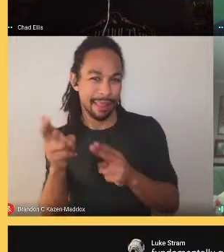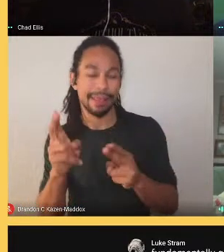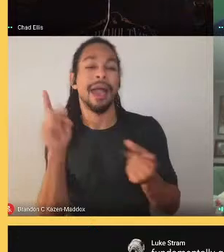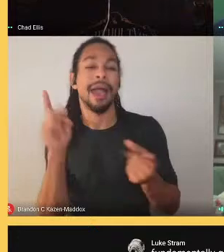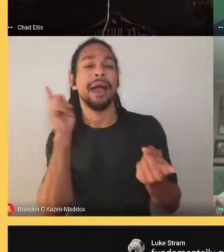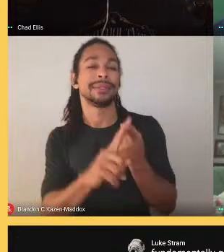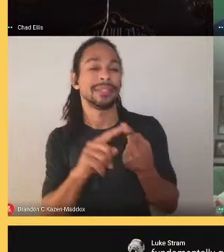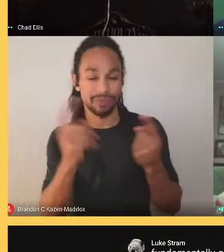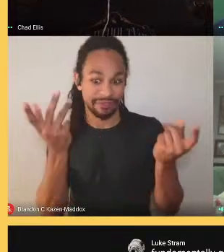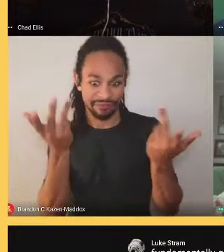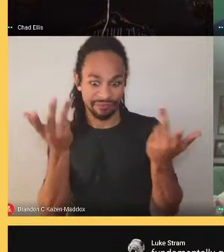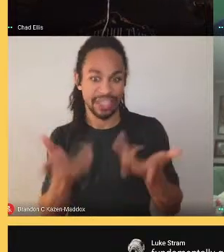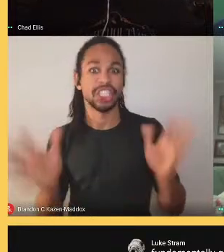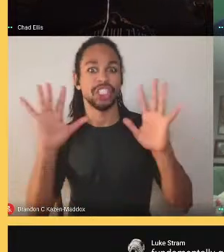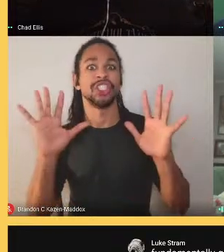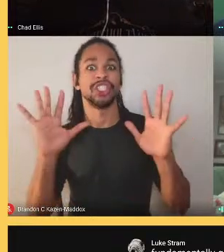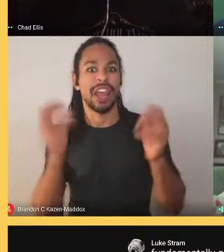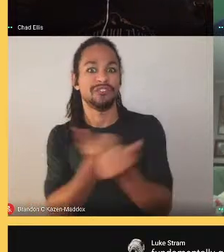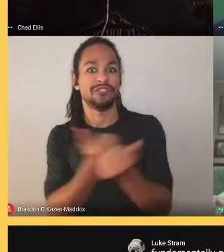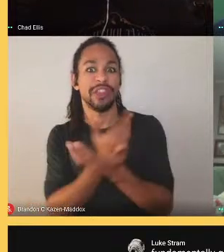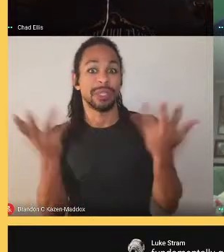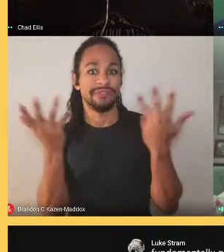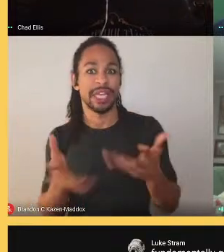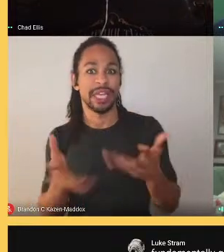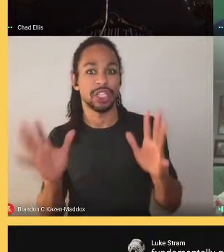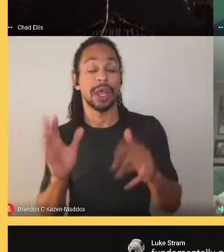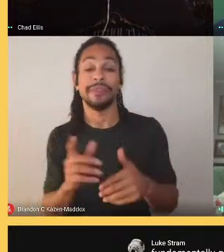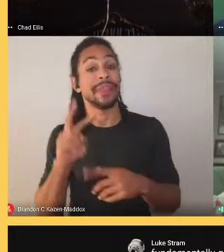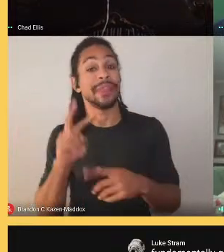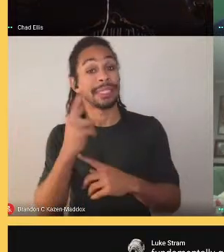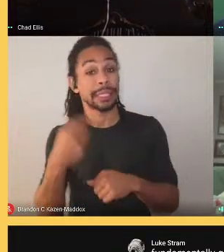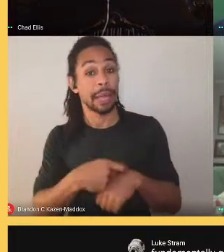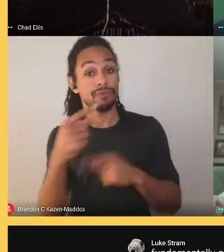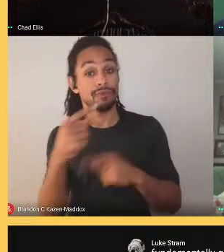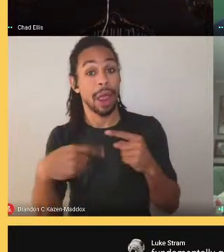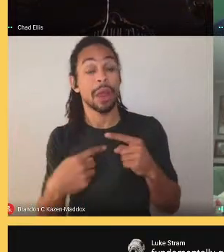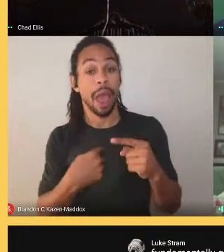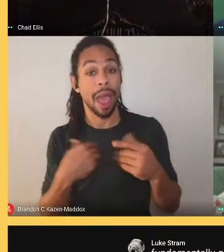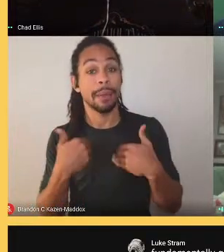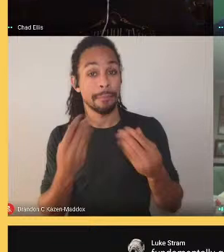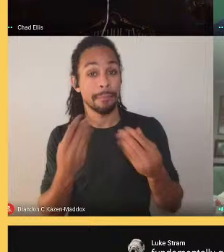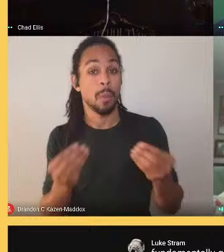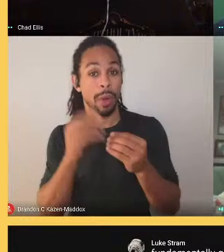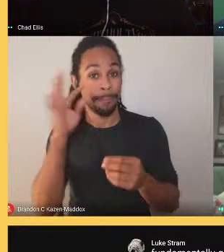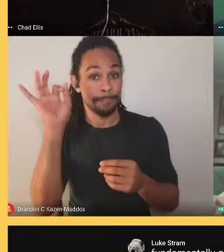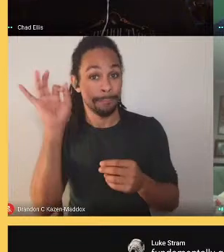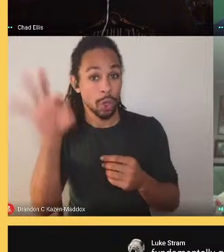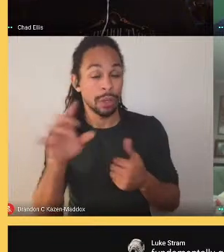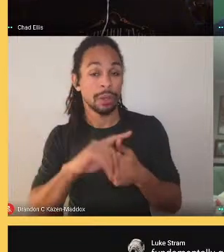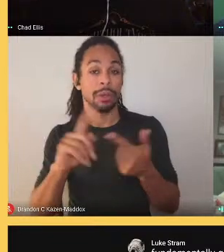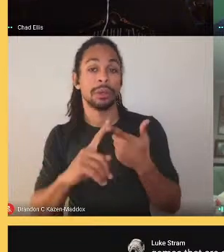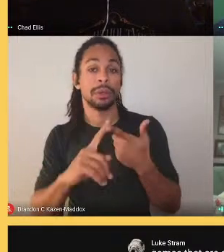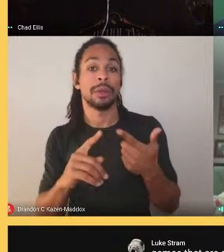I had a little more input. I had some back and forth with Kat, my